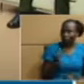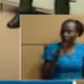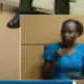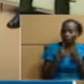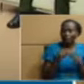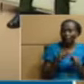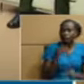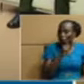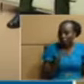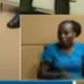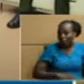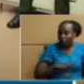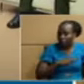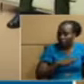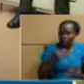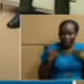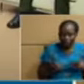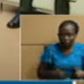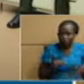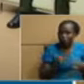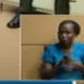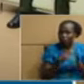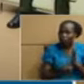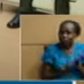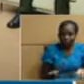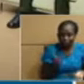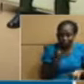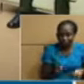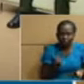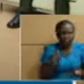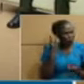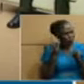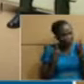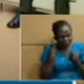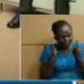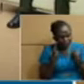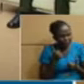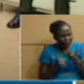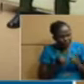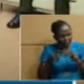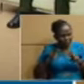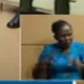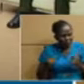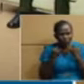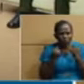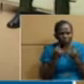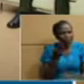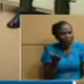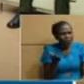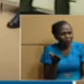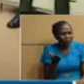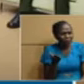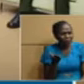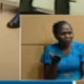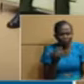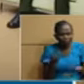health related issues, so the entire country is vulnerable. And I'm wondering what kind of studies you have maybe undertaken at UBRA to say, what is at the